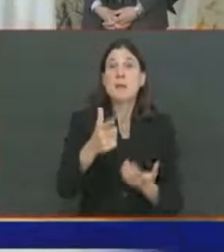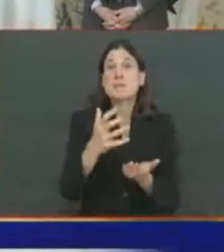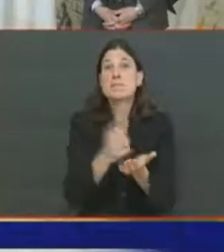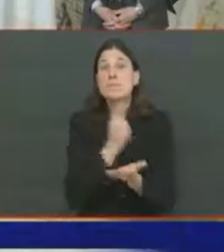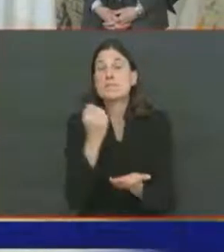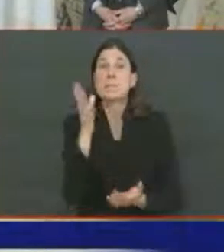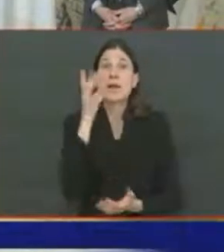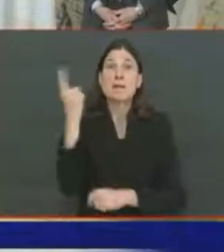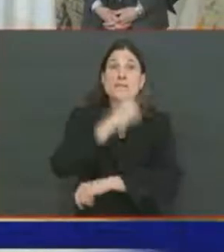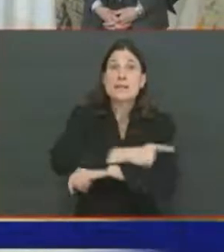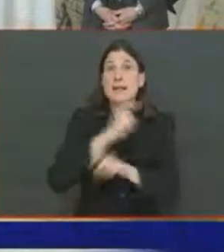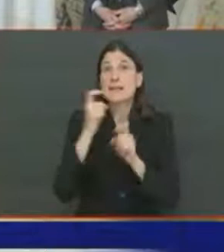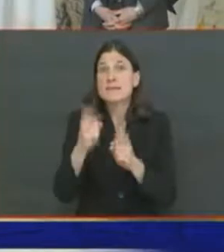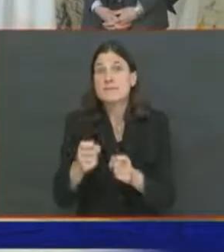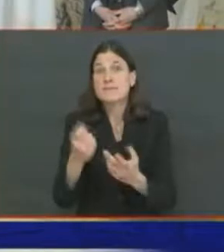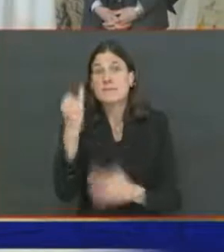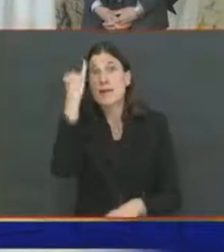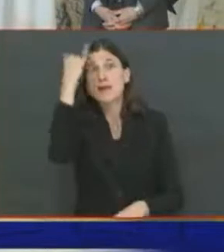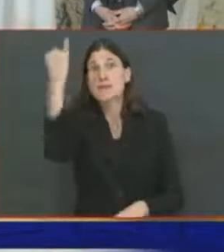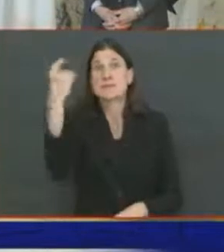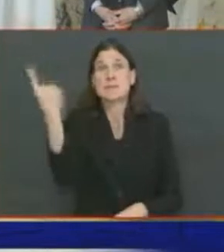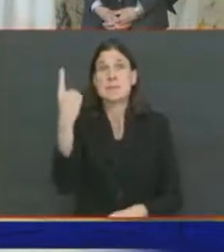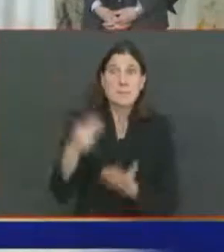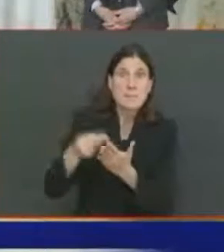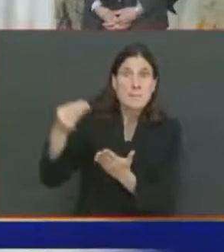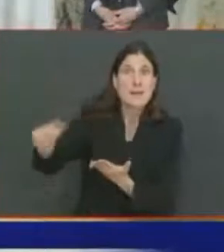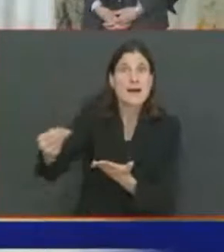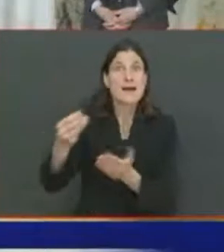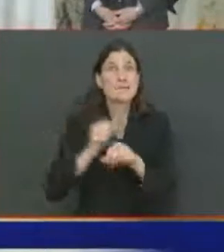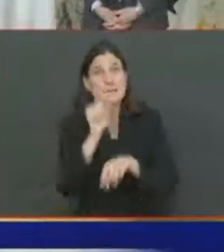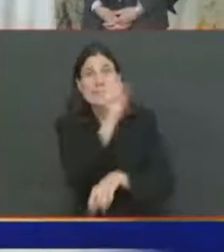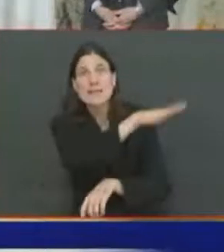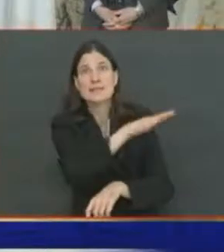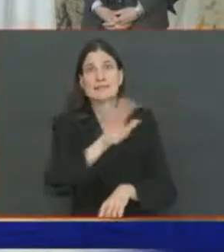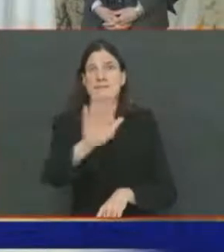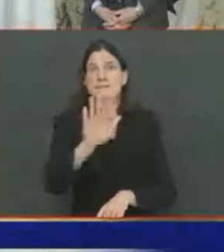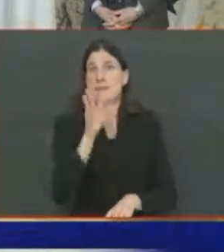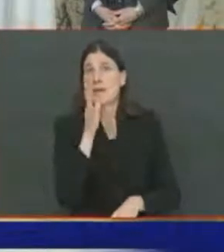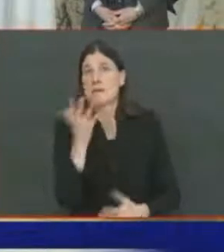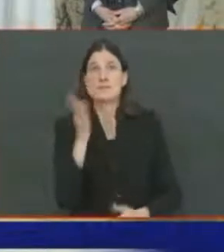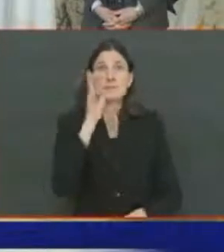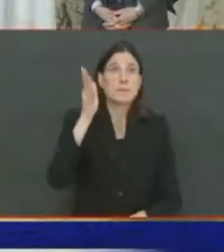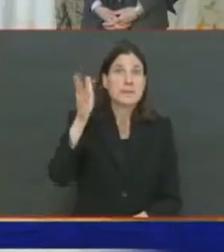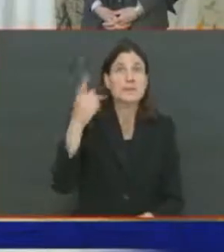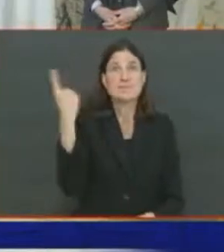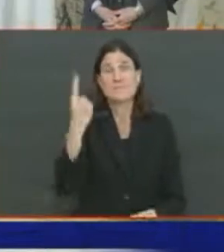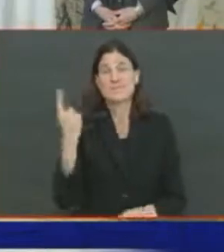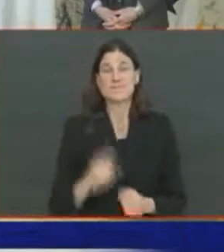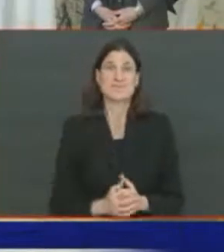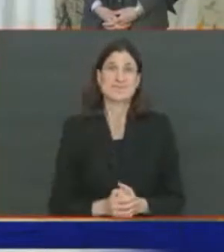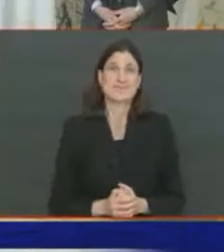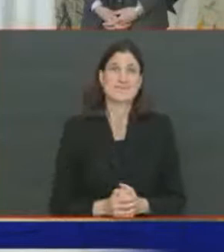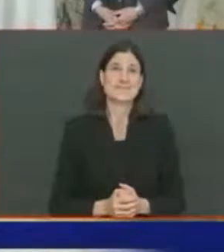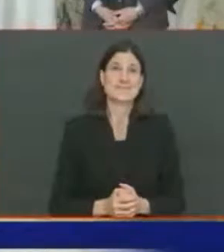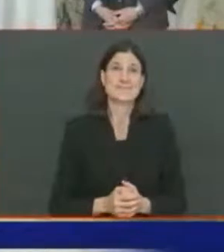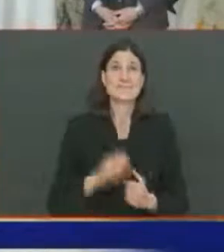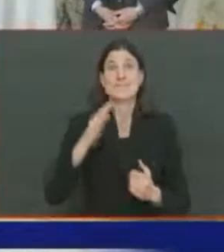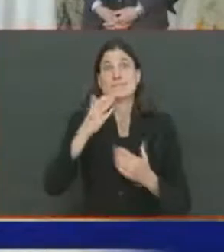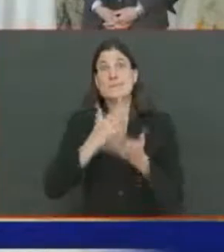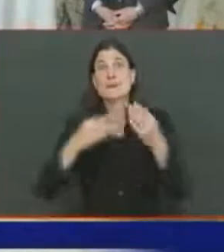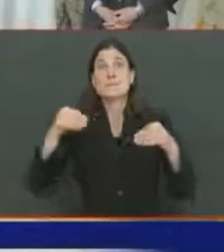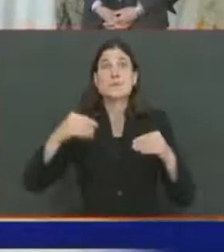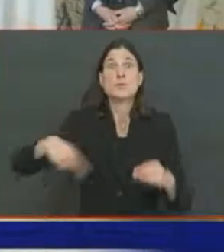there. For retail establishments who are trying to reopen and thinking of reopening, obviously you have